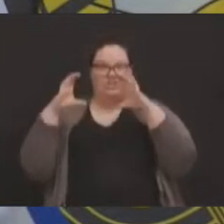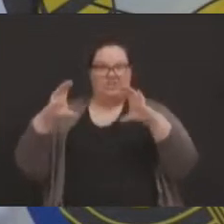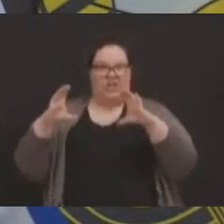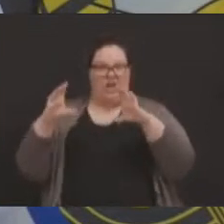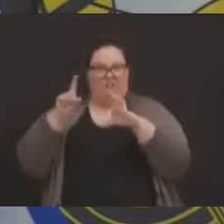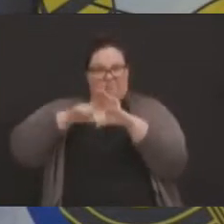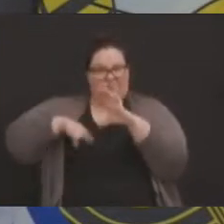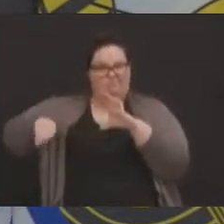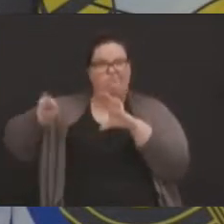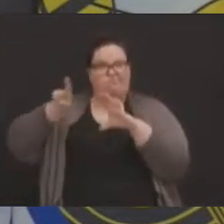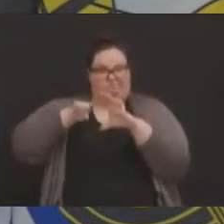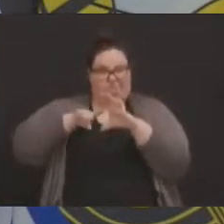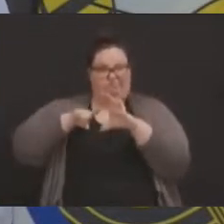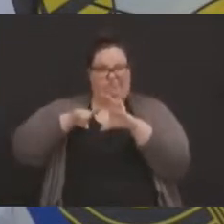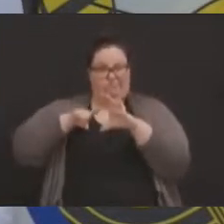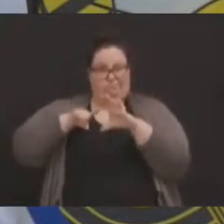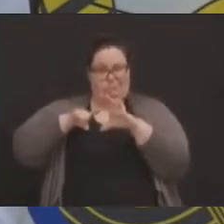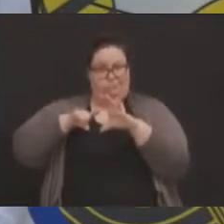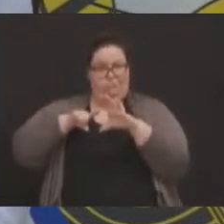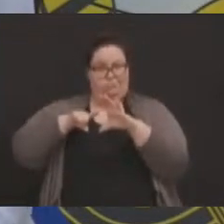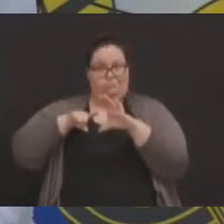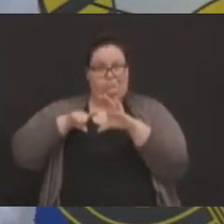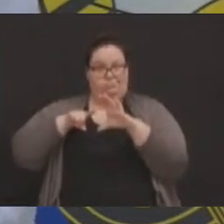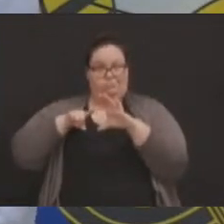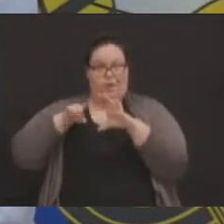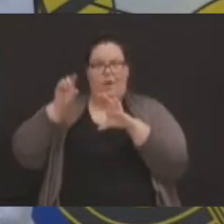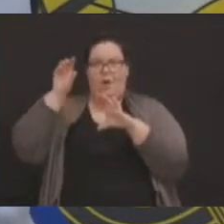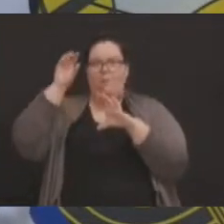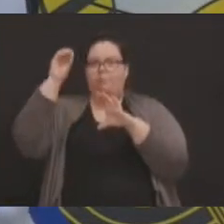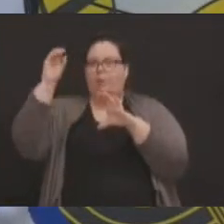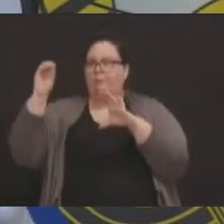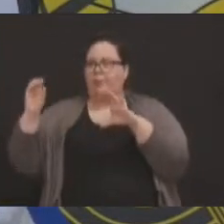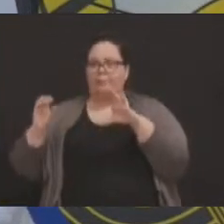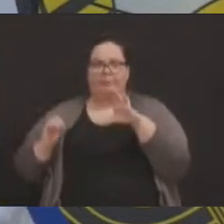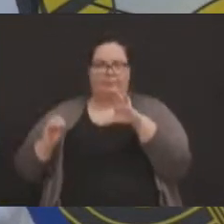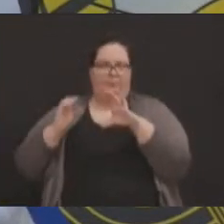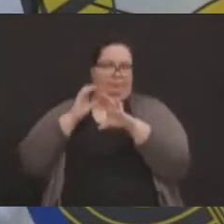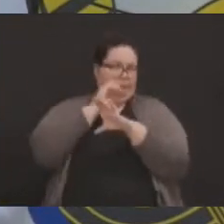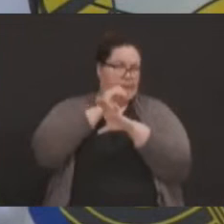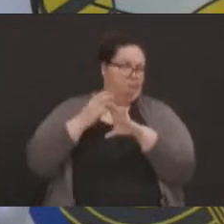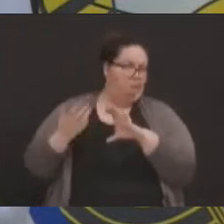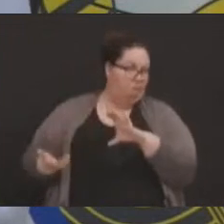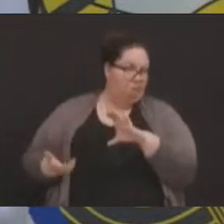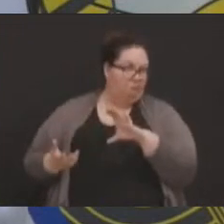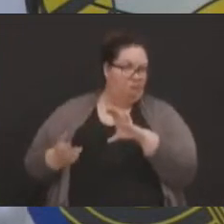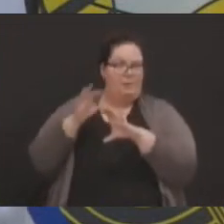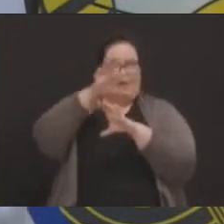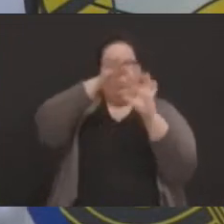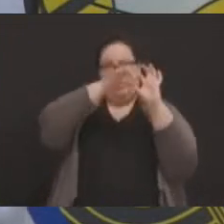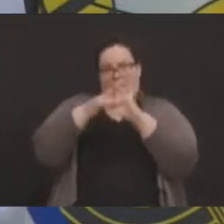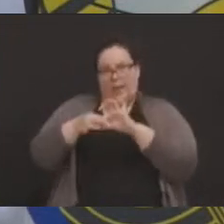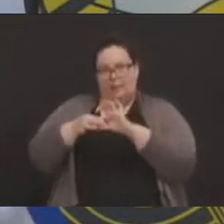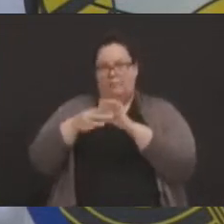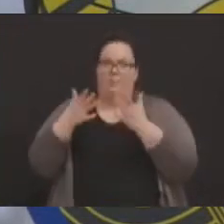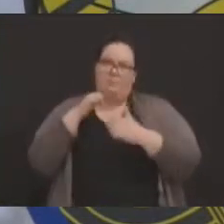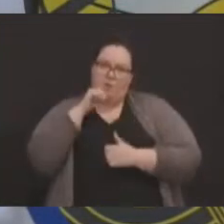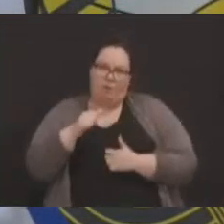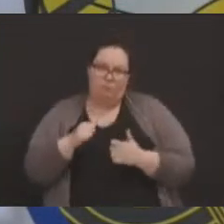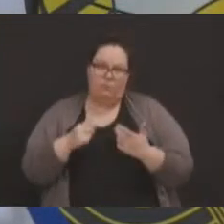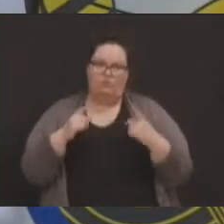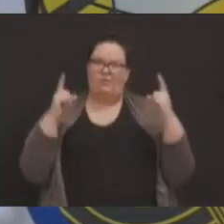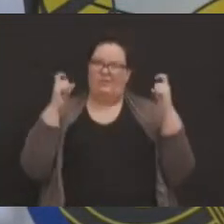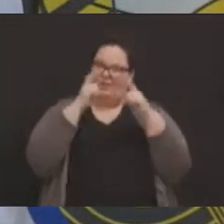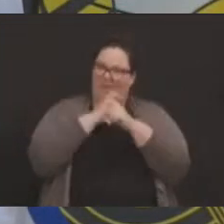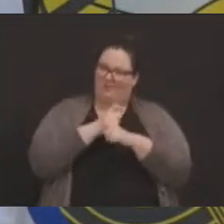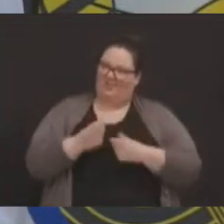Again, really complex. And over the holiday period, if somebody went to a party or a gathering of some kind, then the